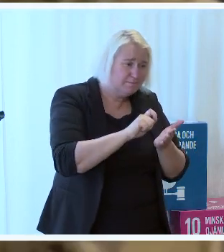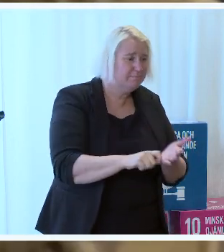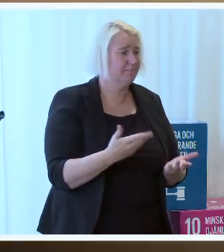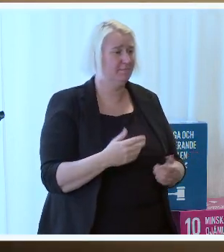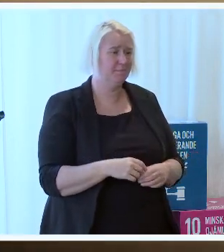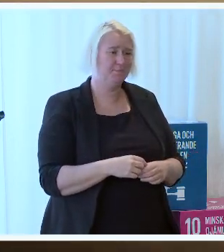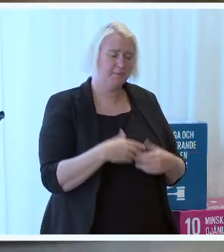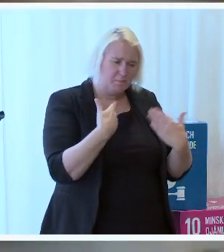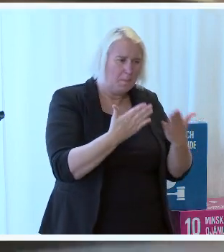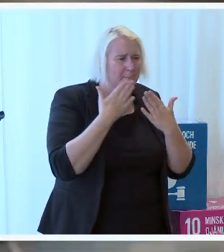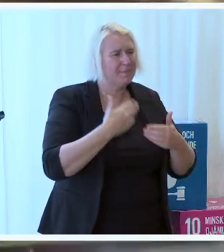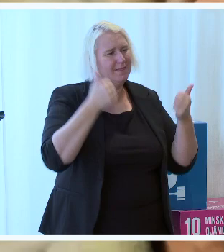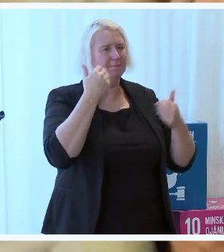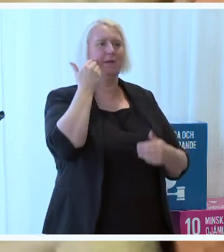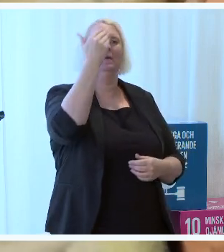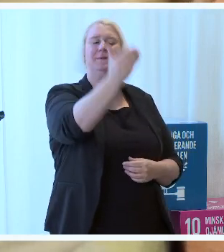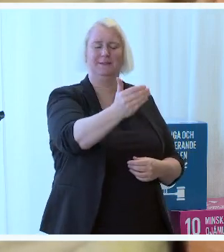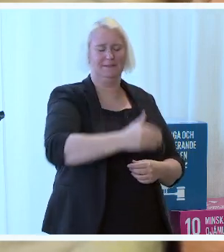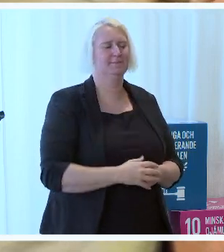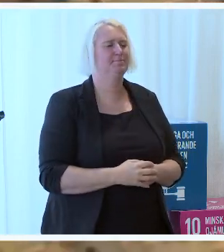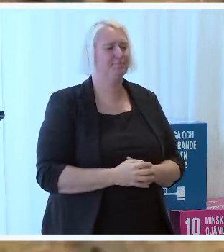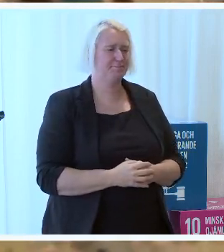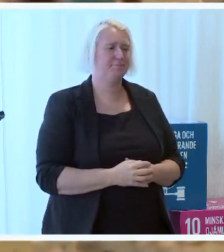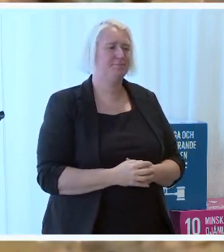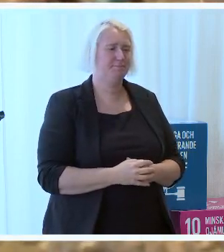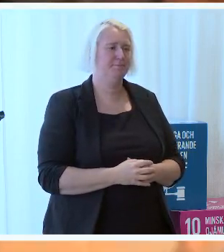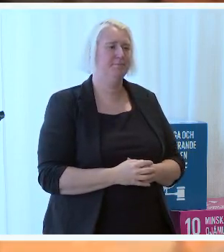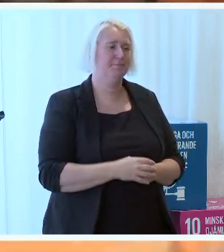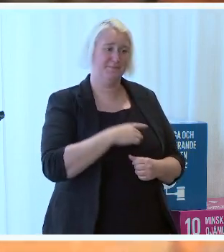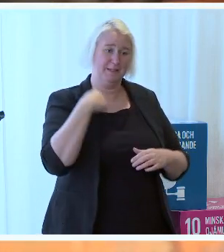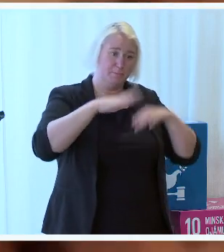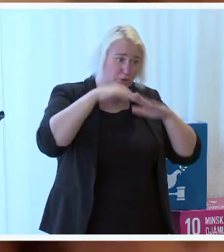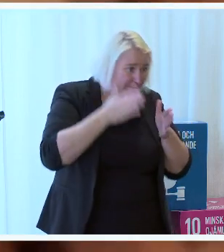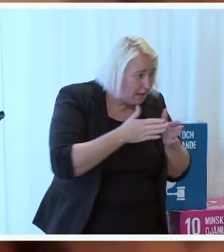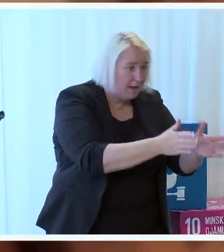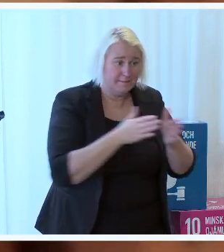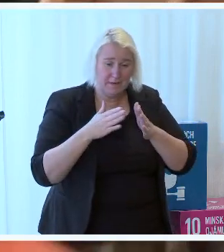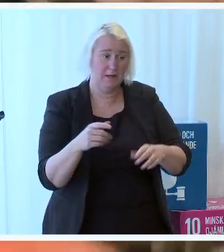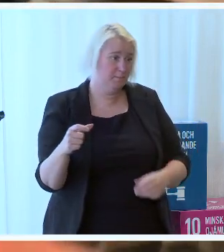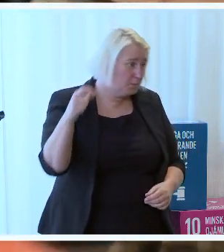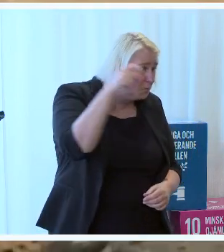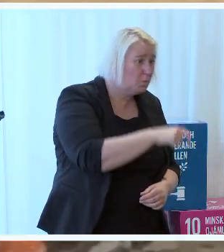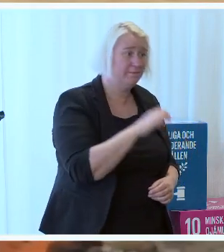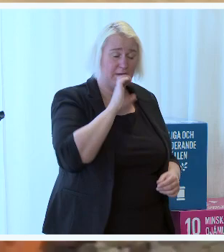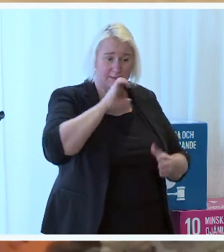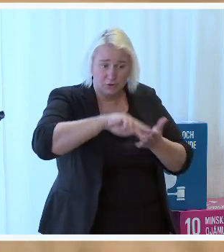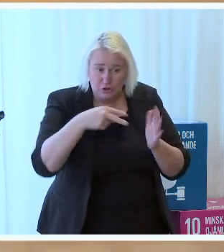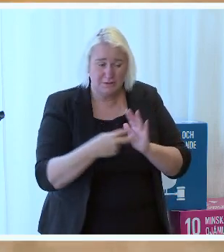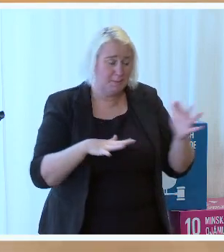better future. Because of you, we're building roads, bridges, water systems, even